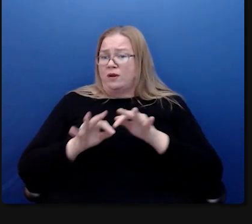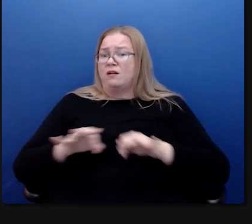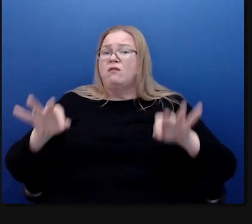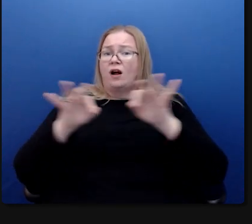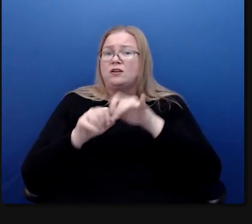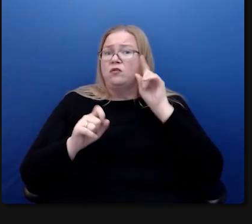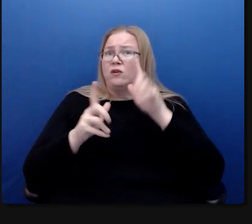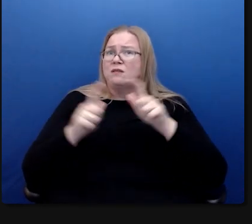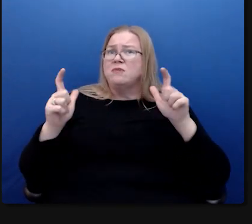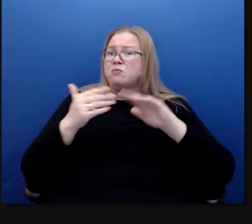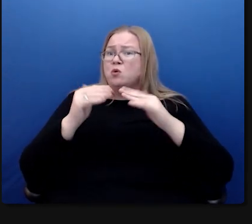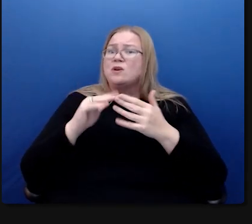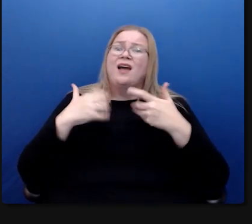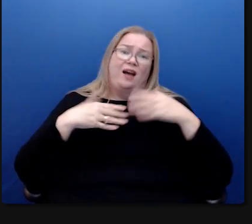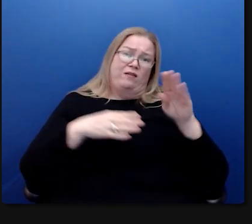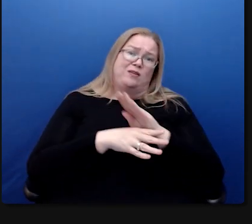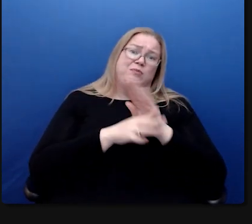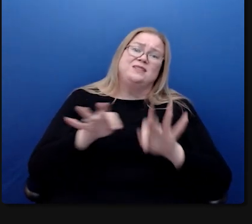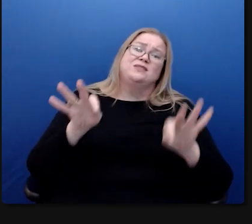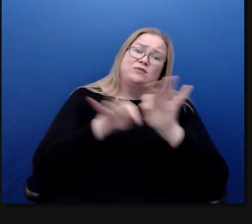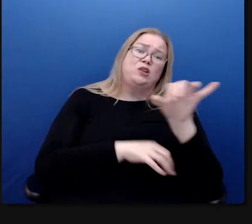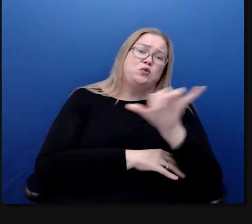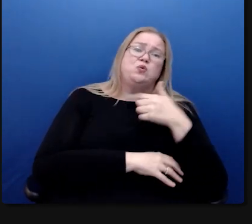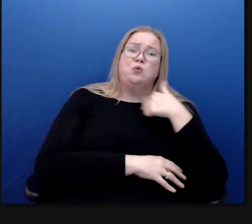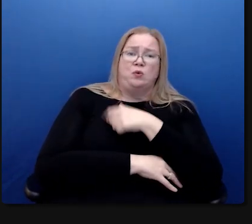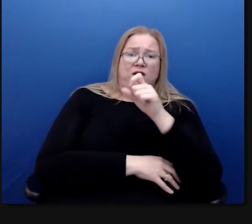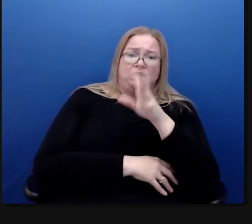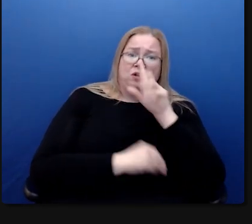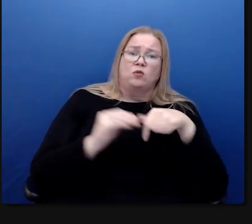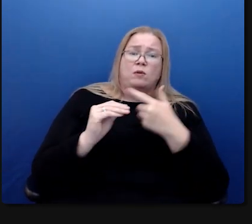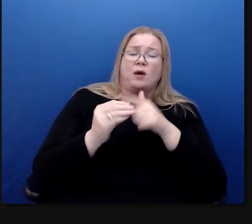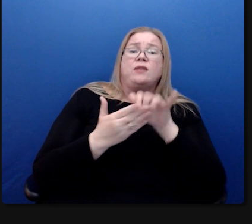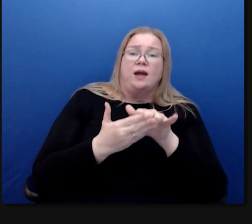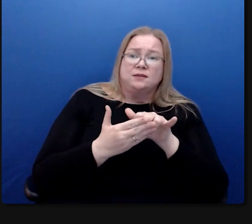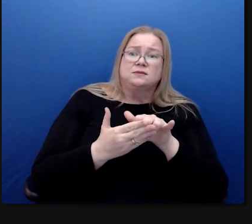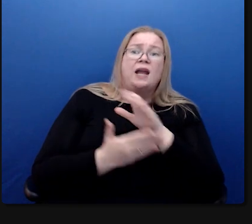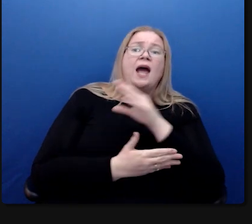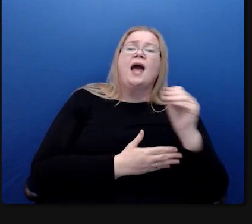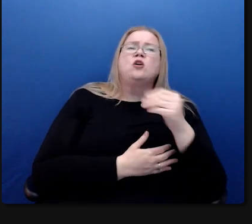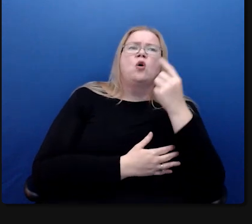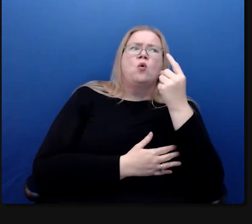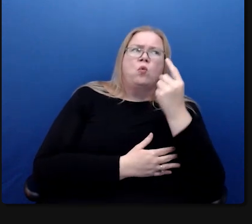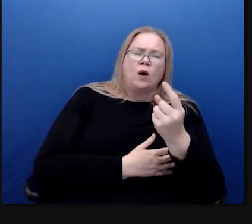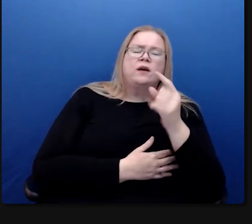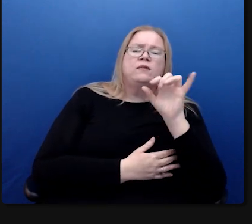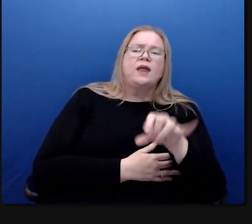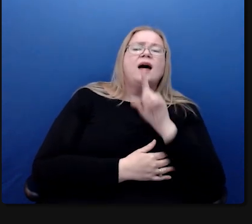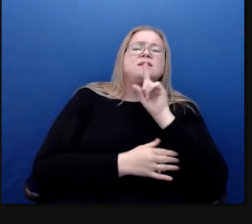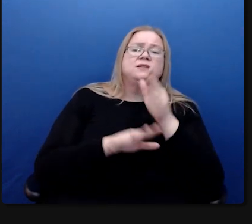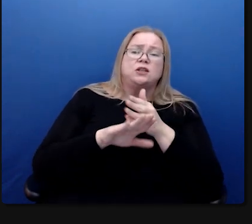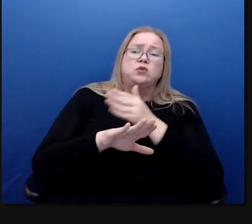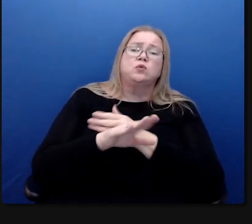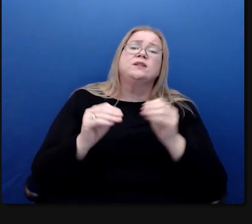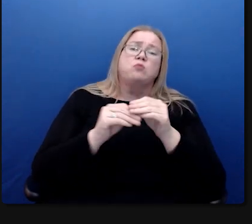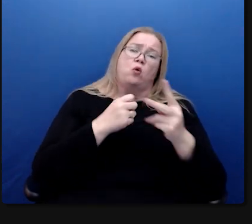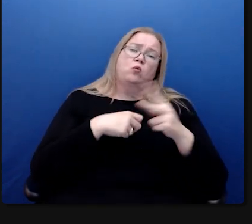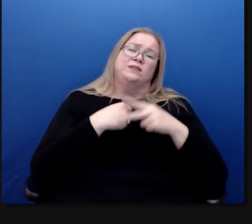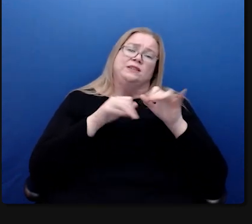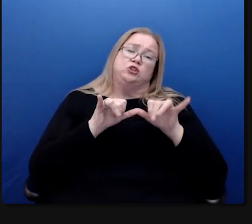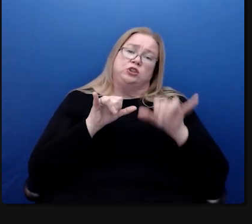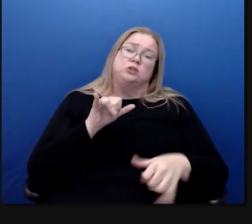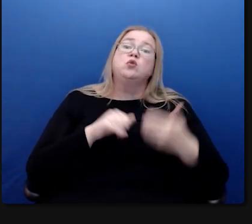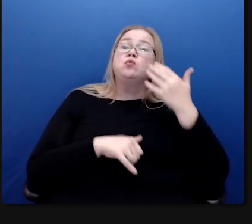on the topic of bullying. You heard from Danny when Danny was talking about suicide and self-harm. That's one thing, but if